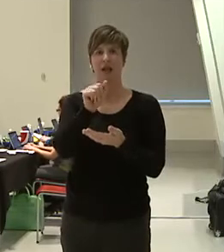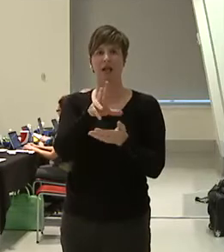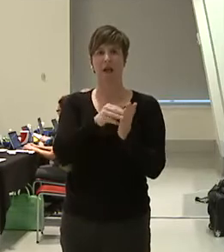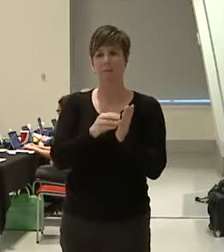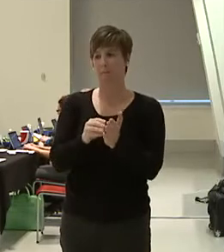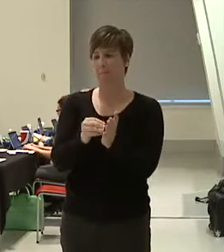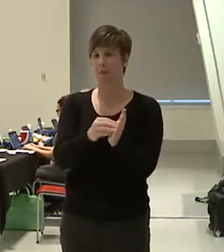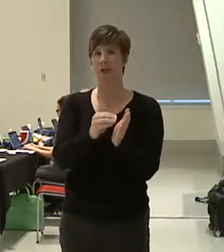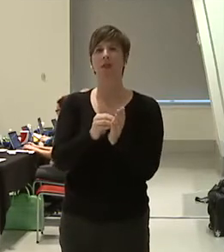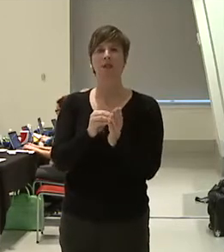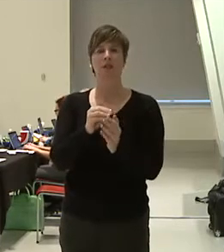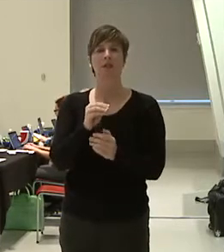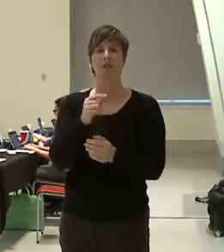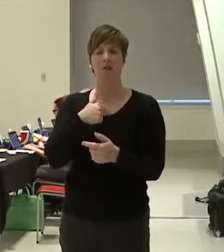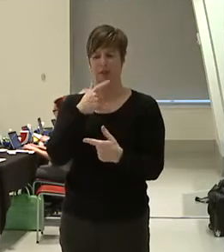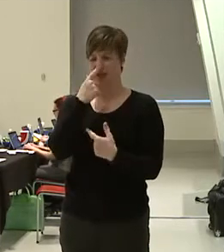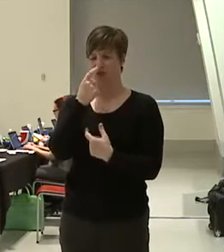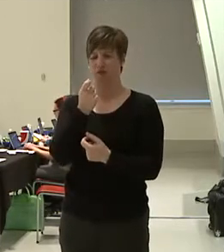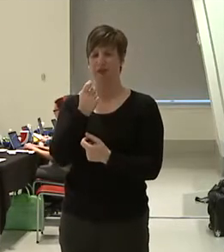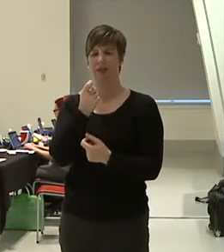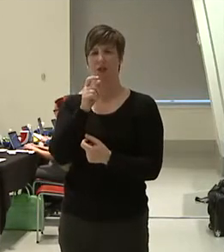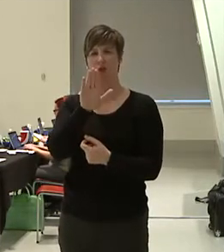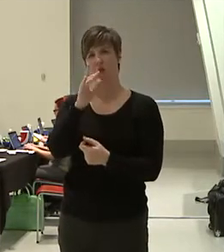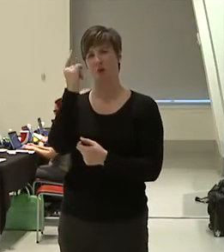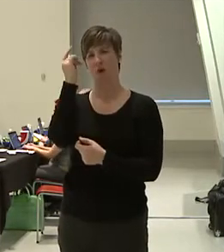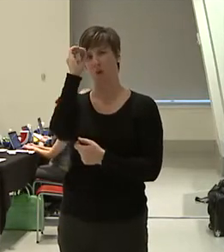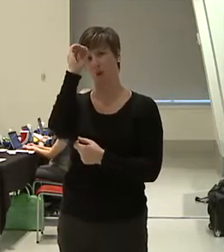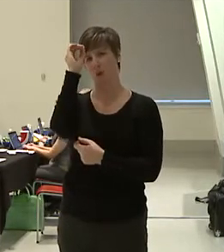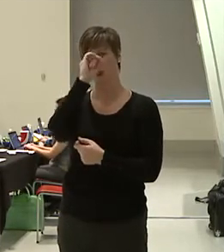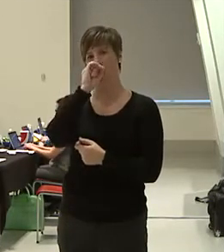it. I'd be interested in getting your thoughts about